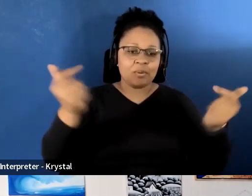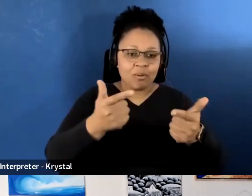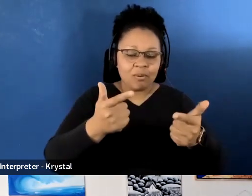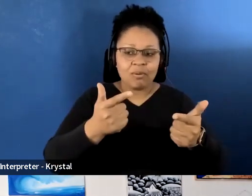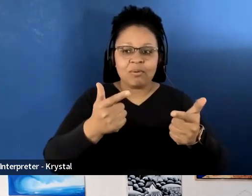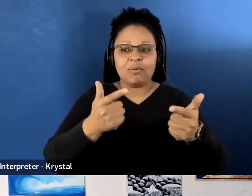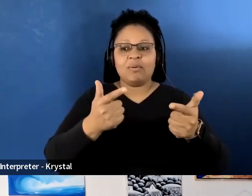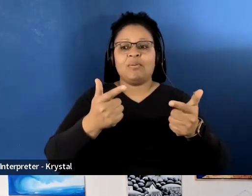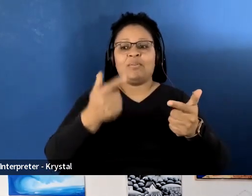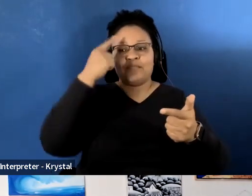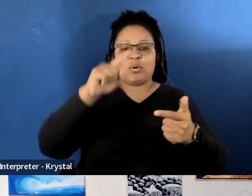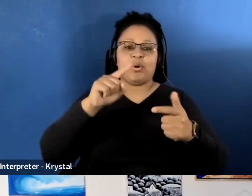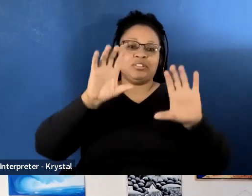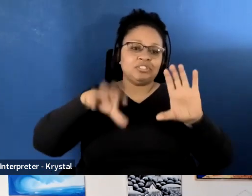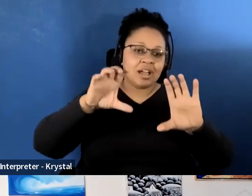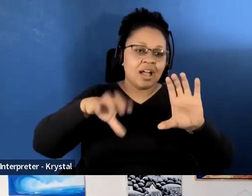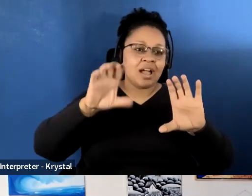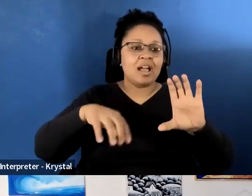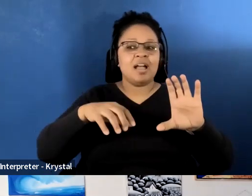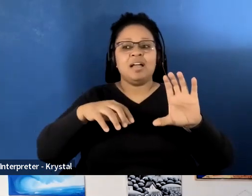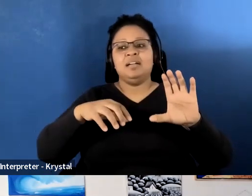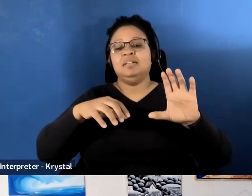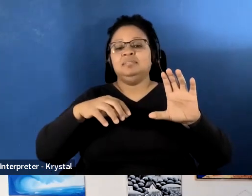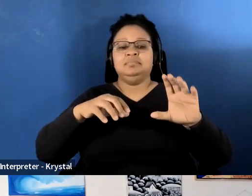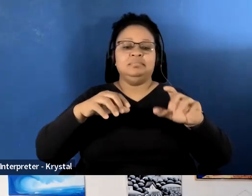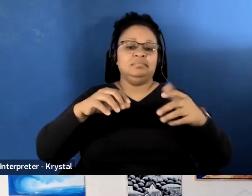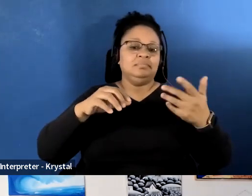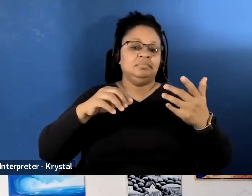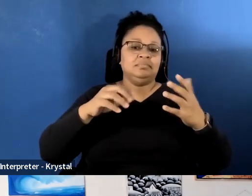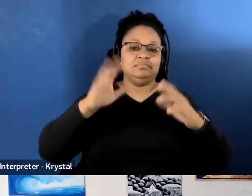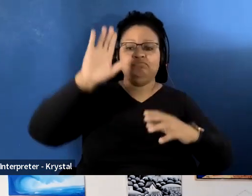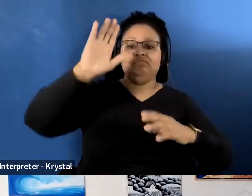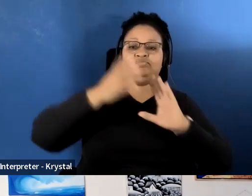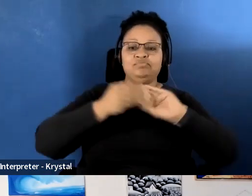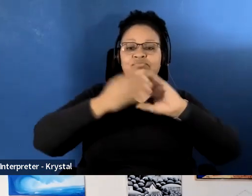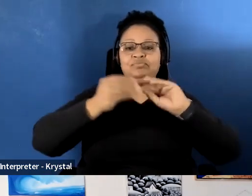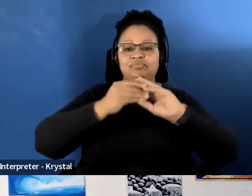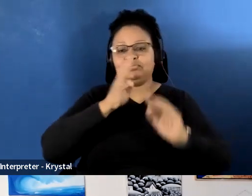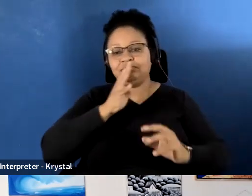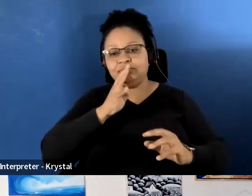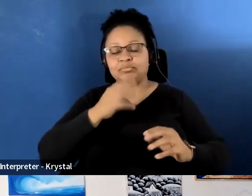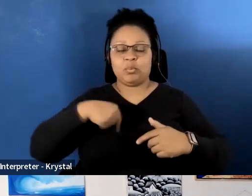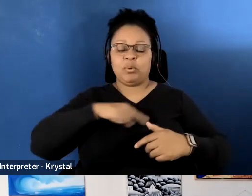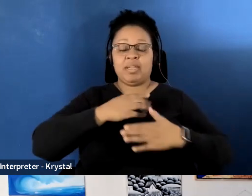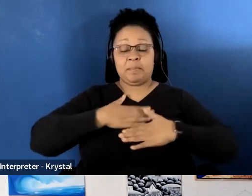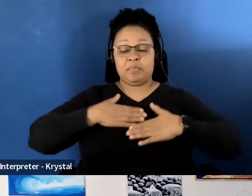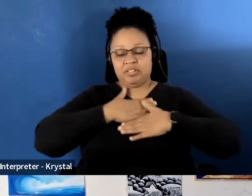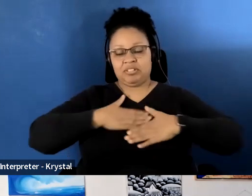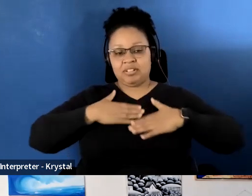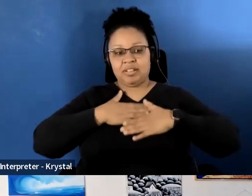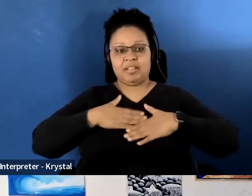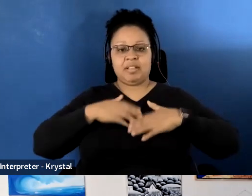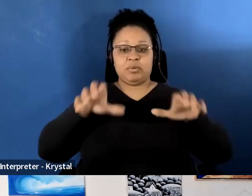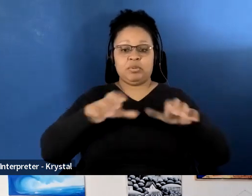everyone for your chats, for the verbal. We appreciate it. And then as we do